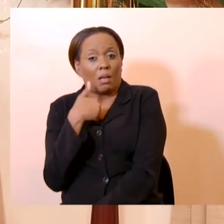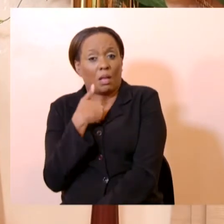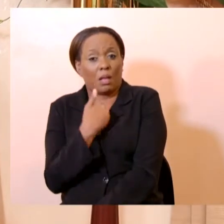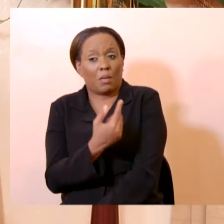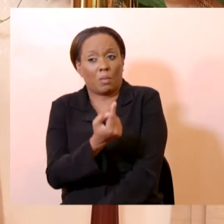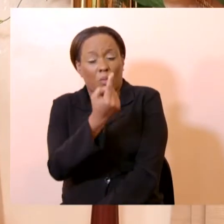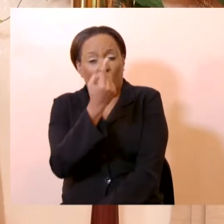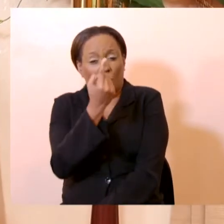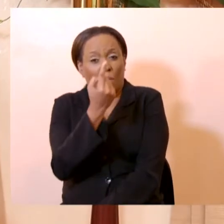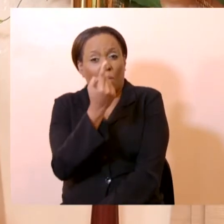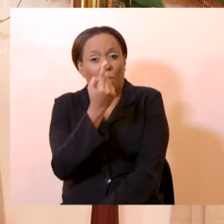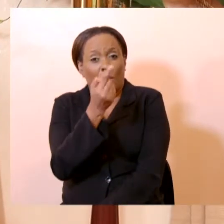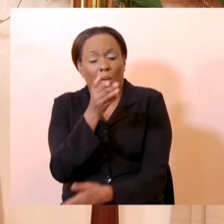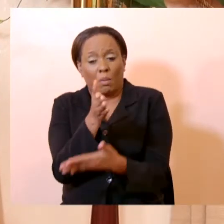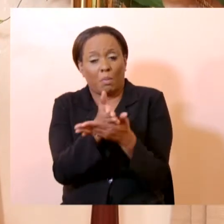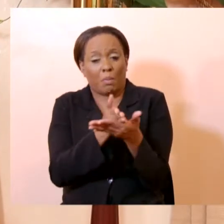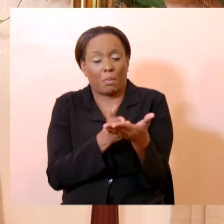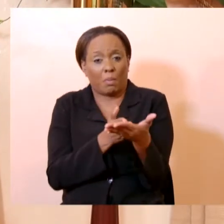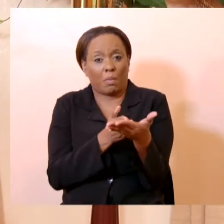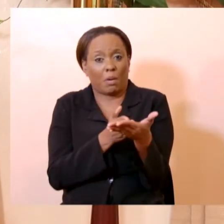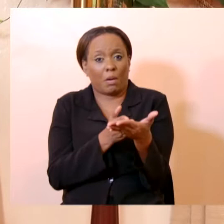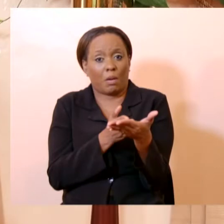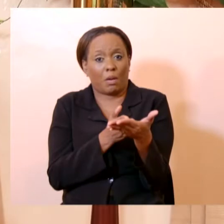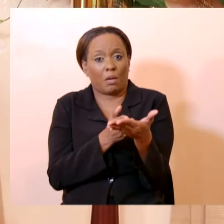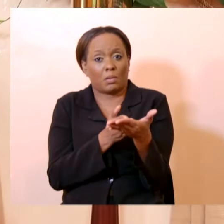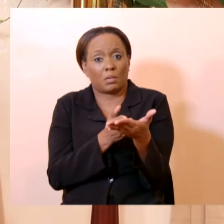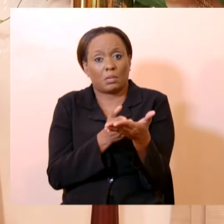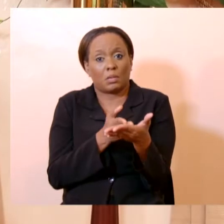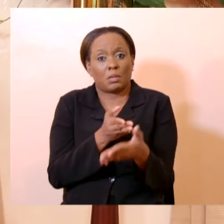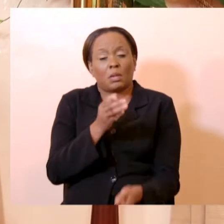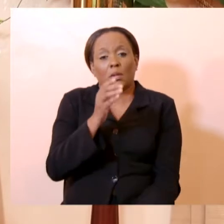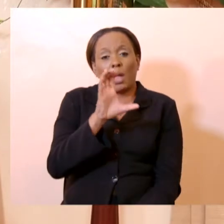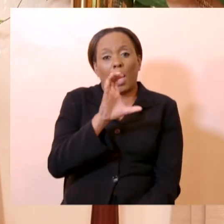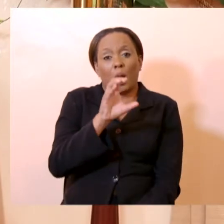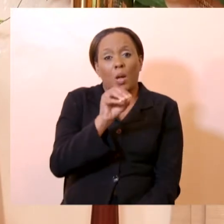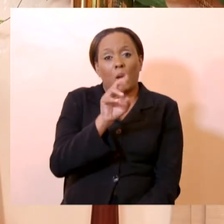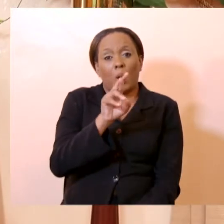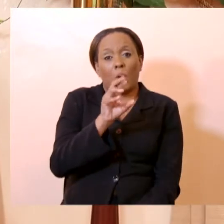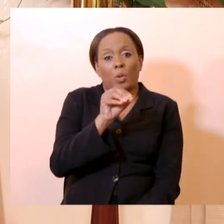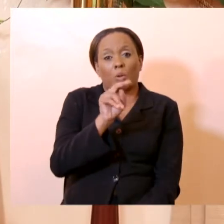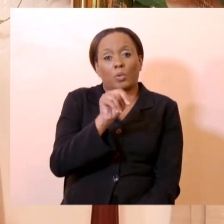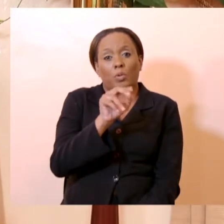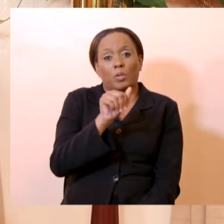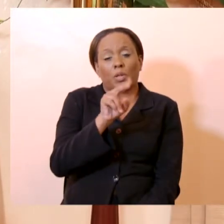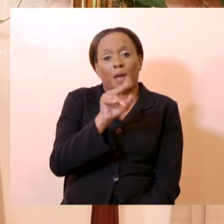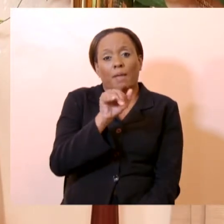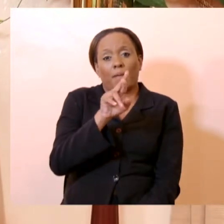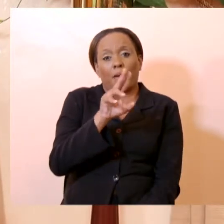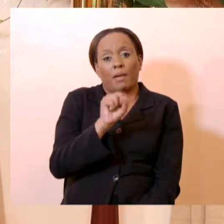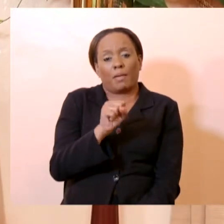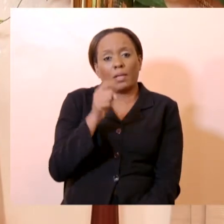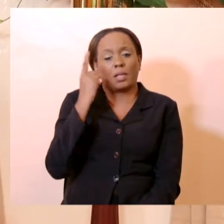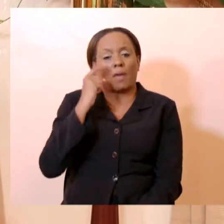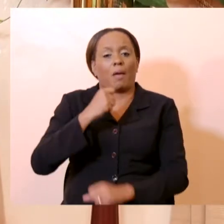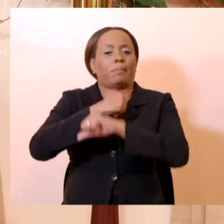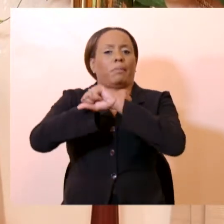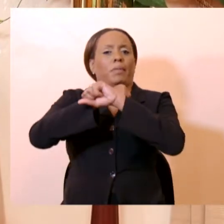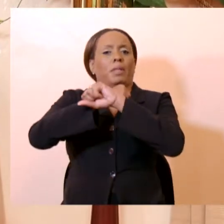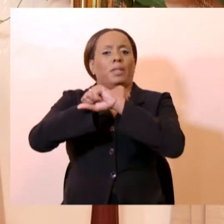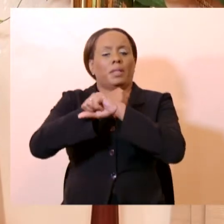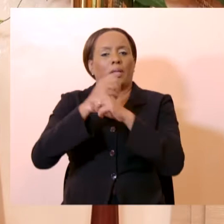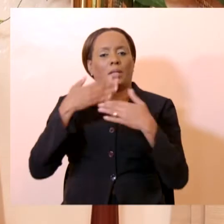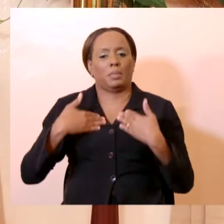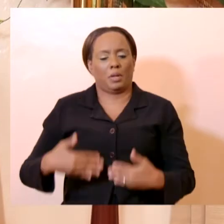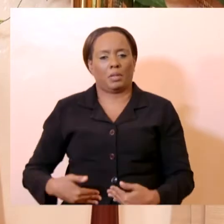part of the virus which the body will use to make and mount the immune response. So there's no blood product involved in that.